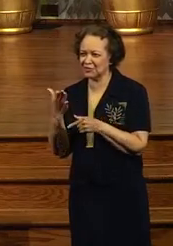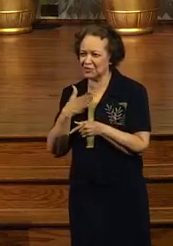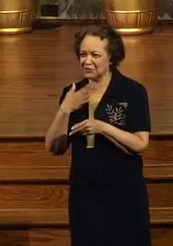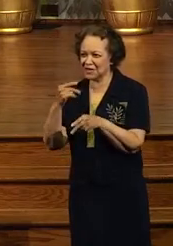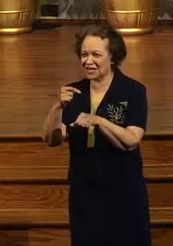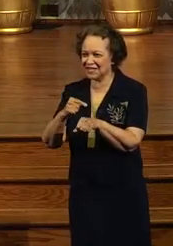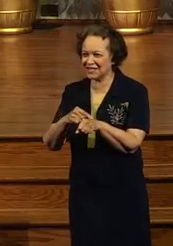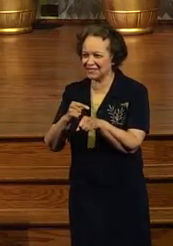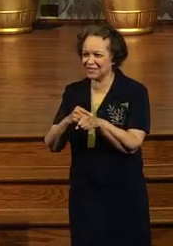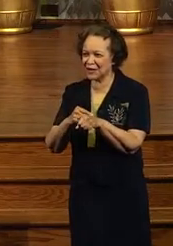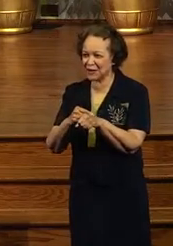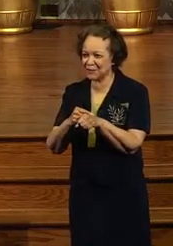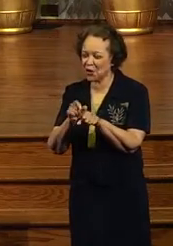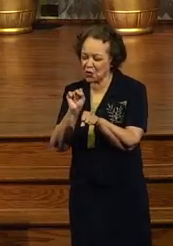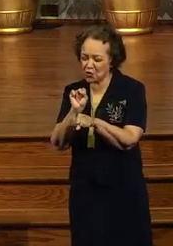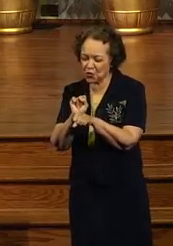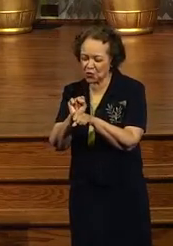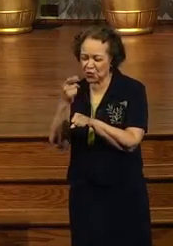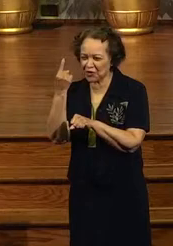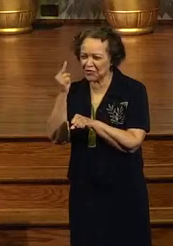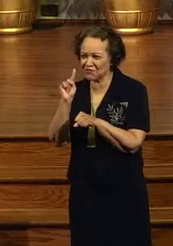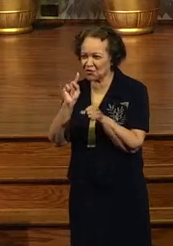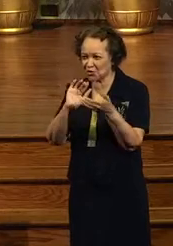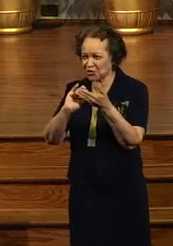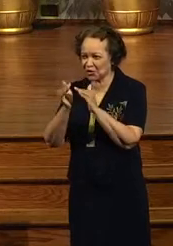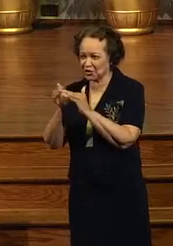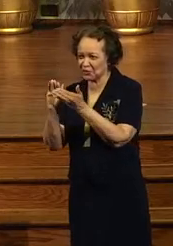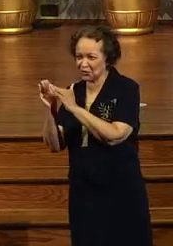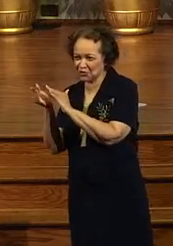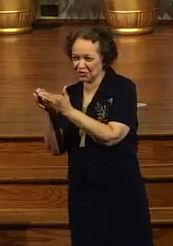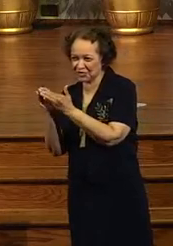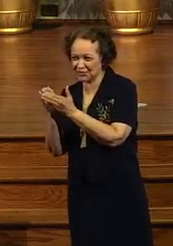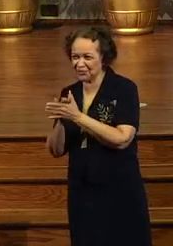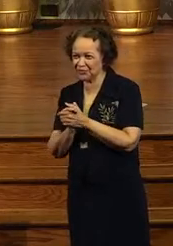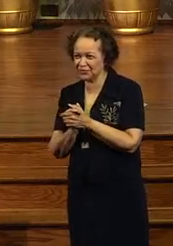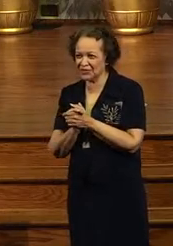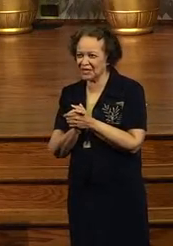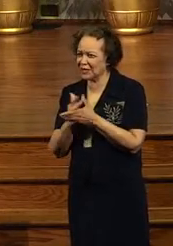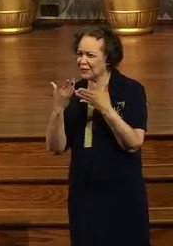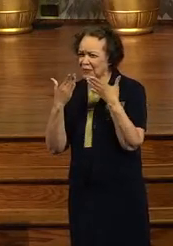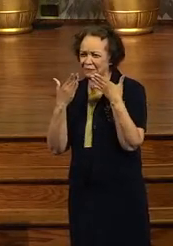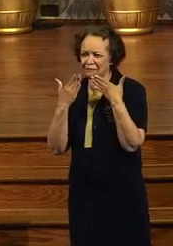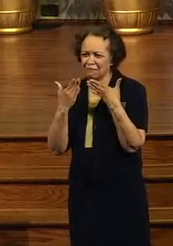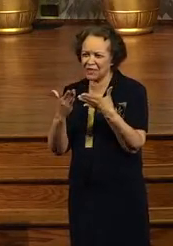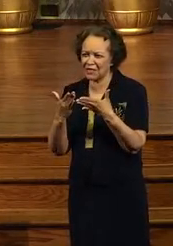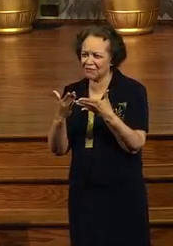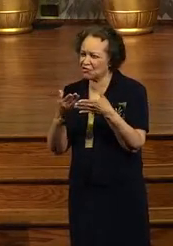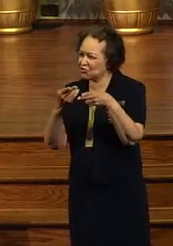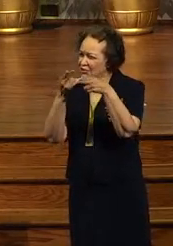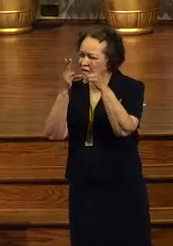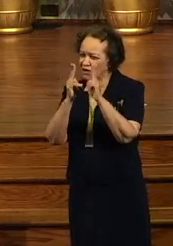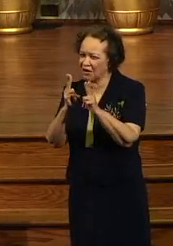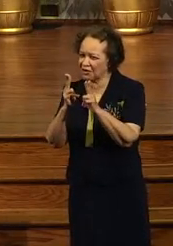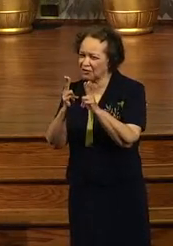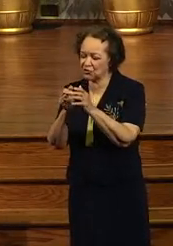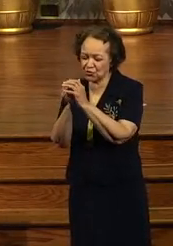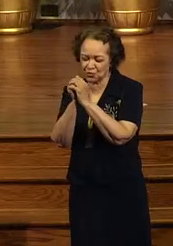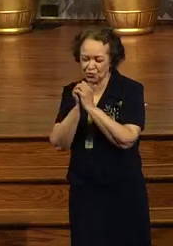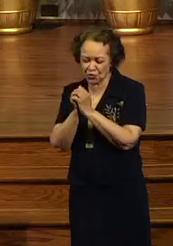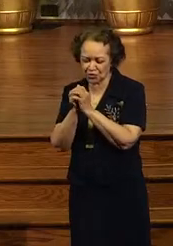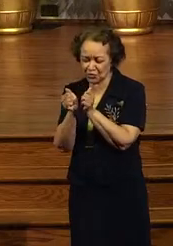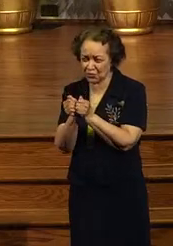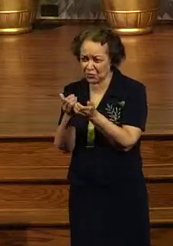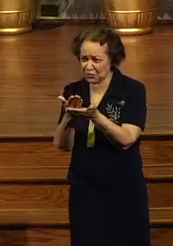community is heard and seen and that our values are upheld in the courtroom. I am so thankful, and I feel honored to be here to worship with you all